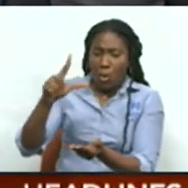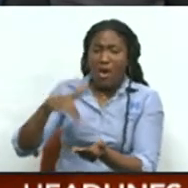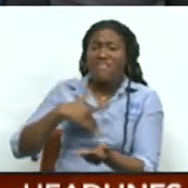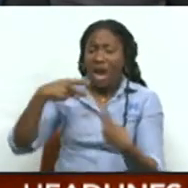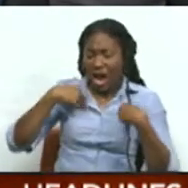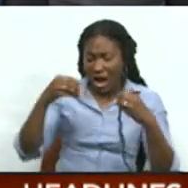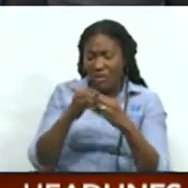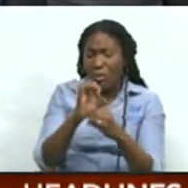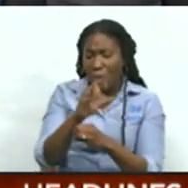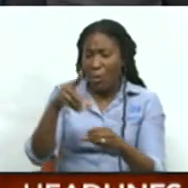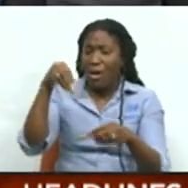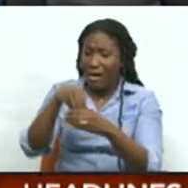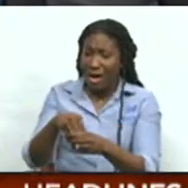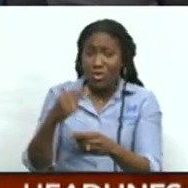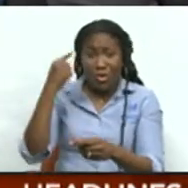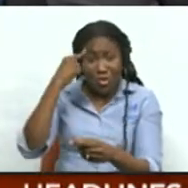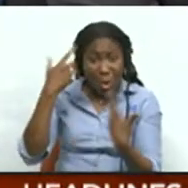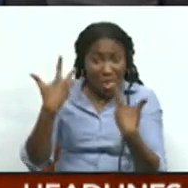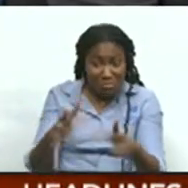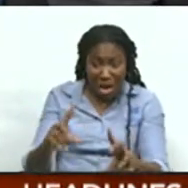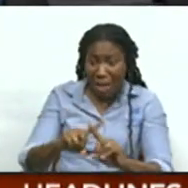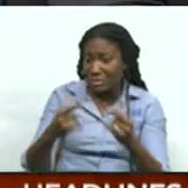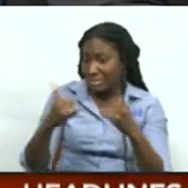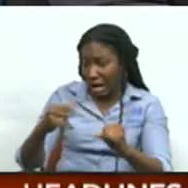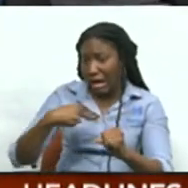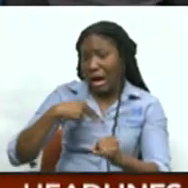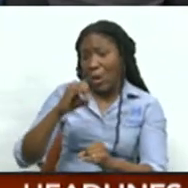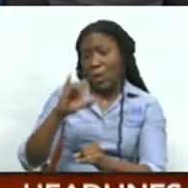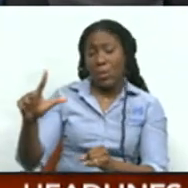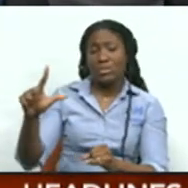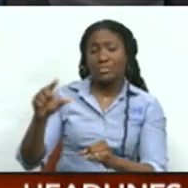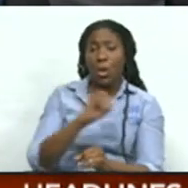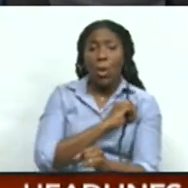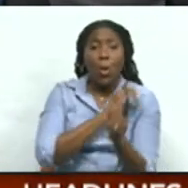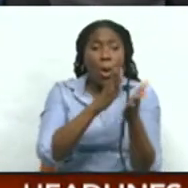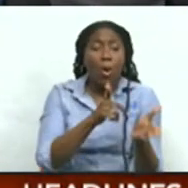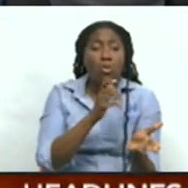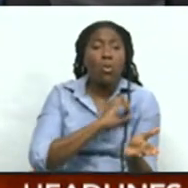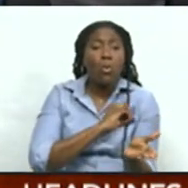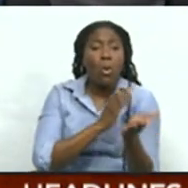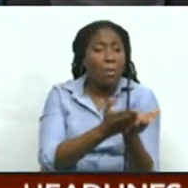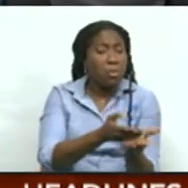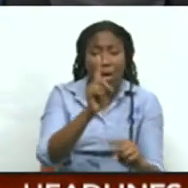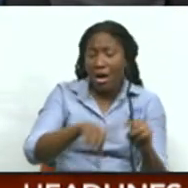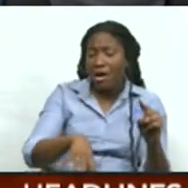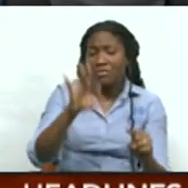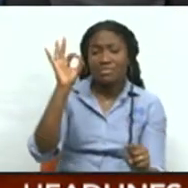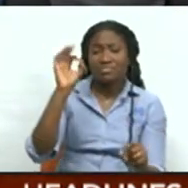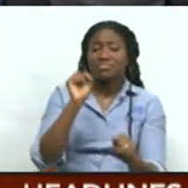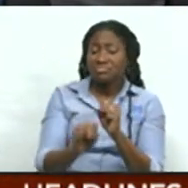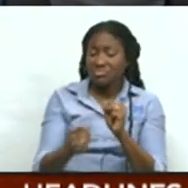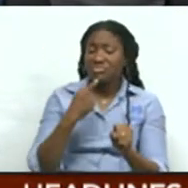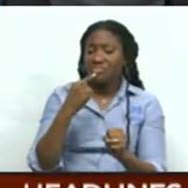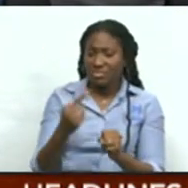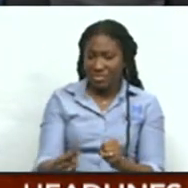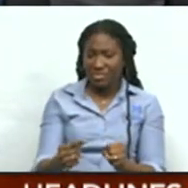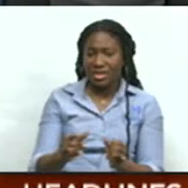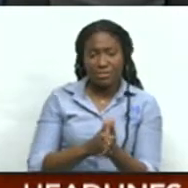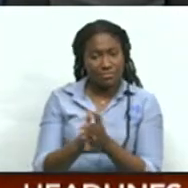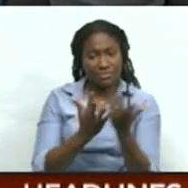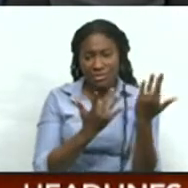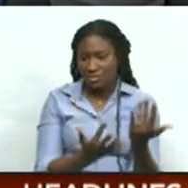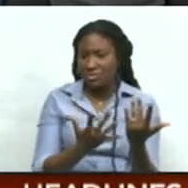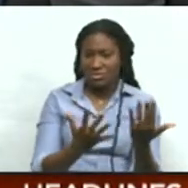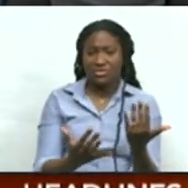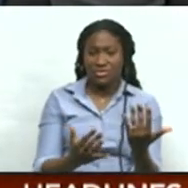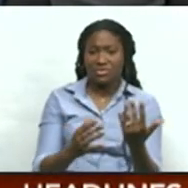the team anticipated. Meanwhile, the owners have still not been located. Until this happens, Augustin says he eagerly awaits the release